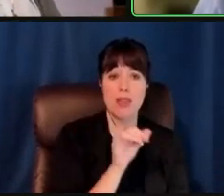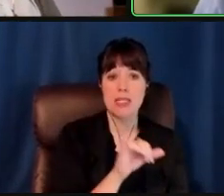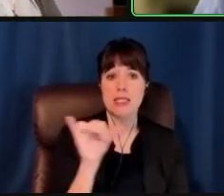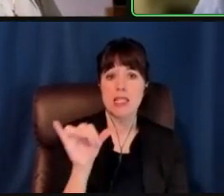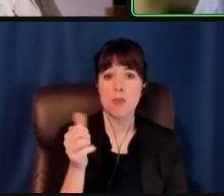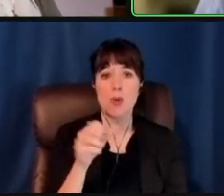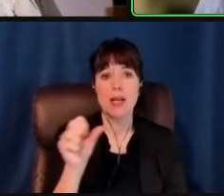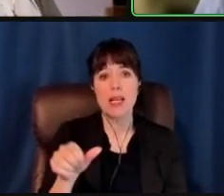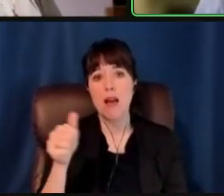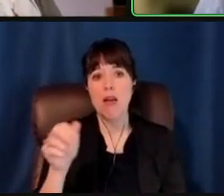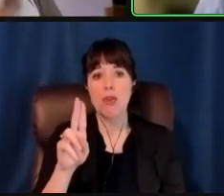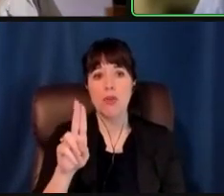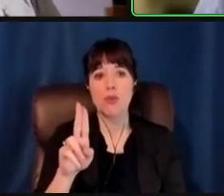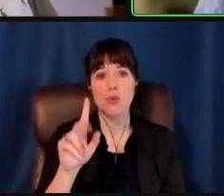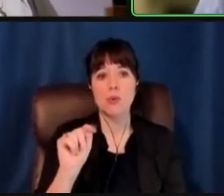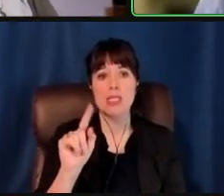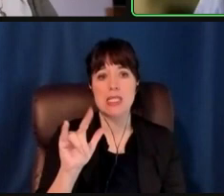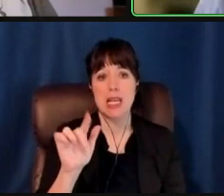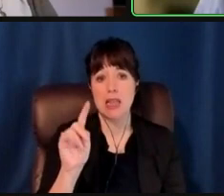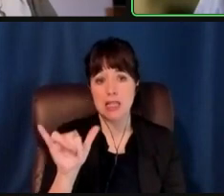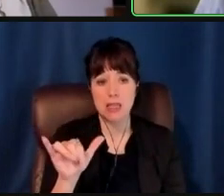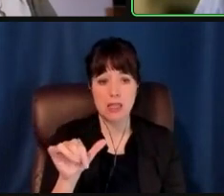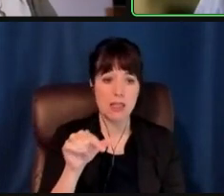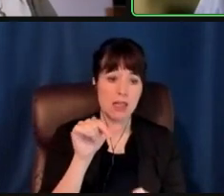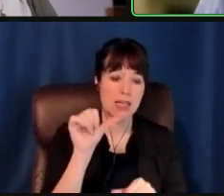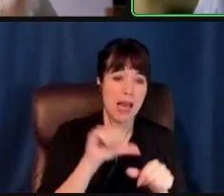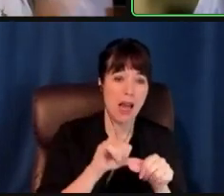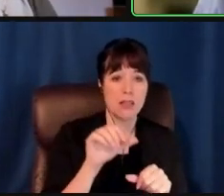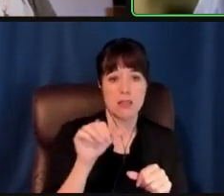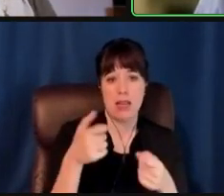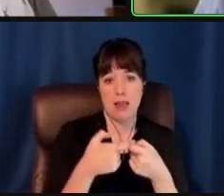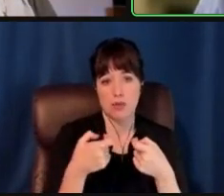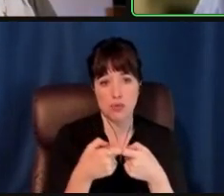other utility, whether it be gas or electric